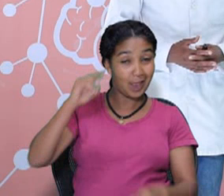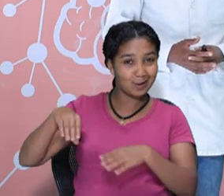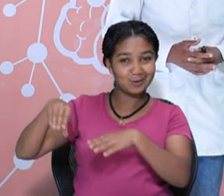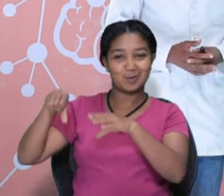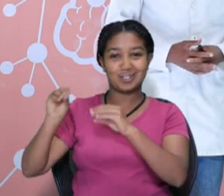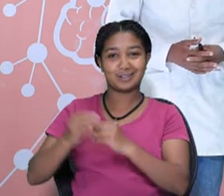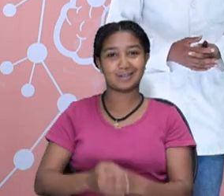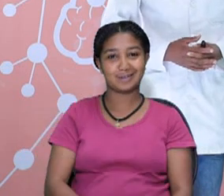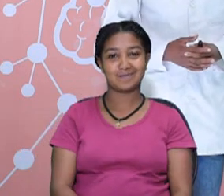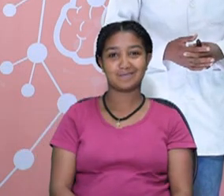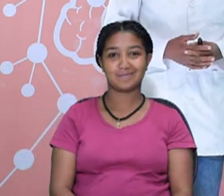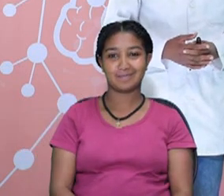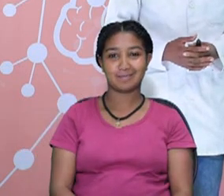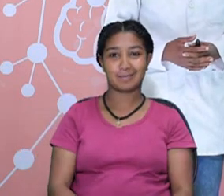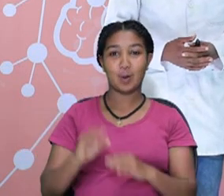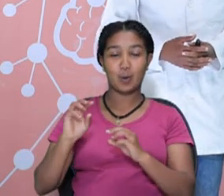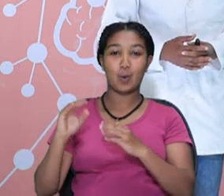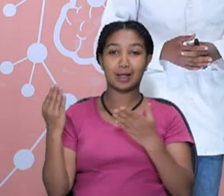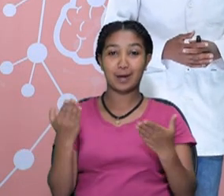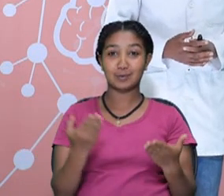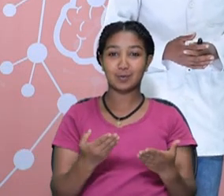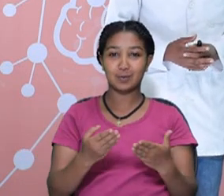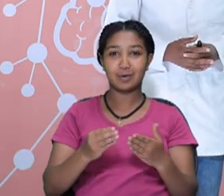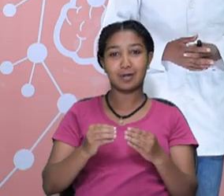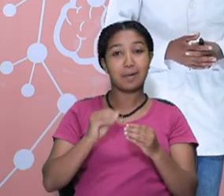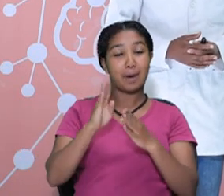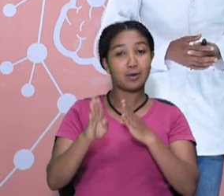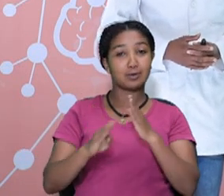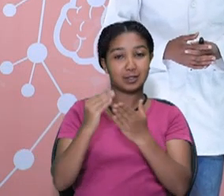Hello students, welcome to biology lesson